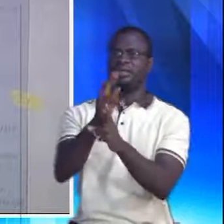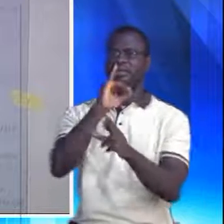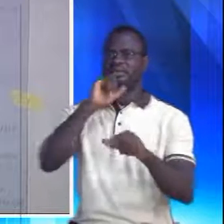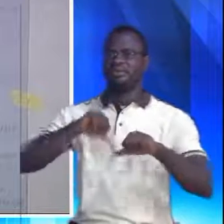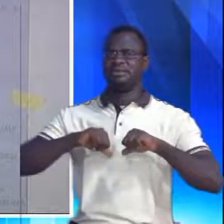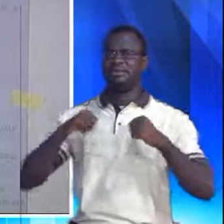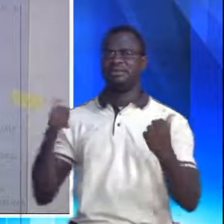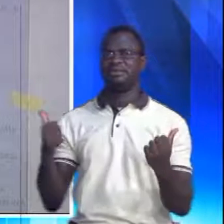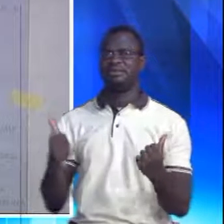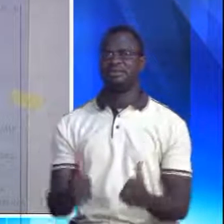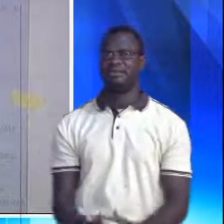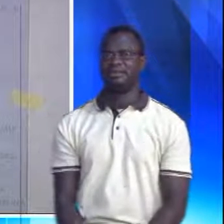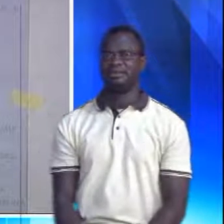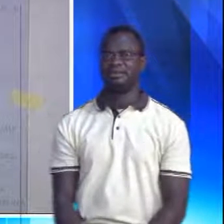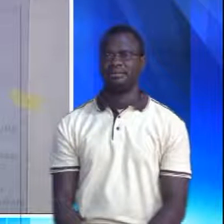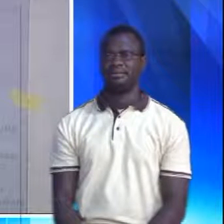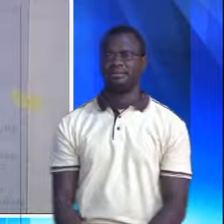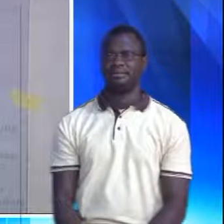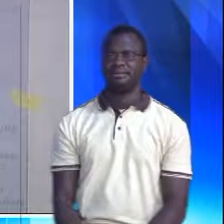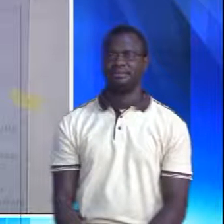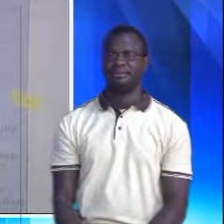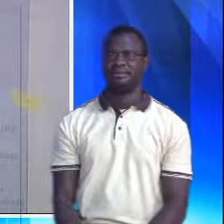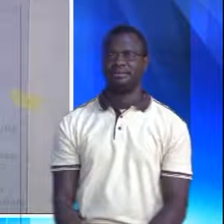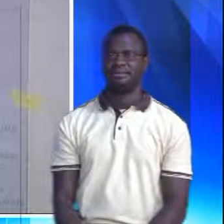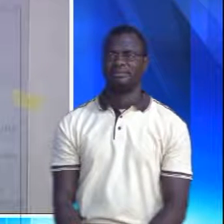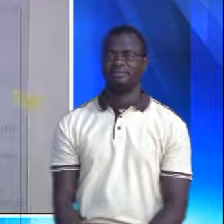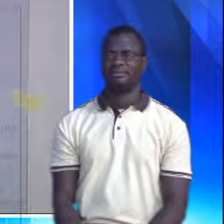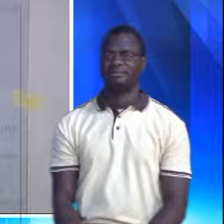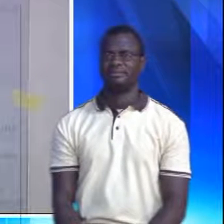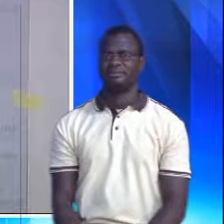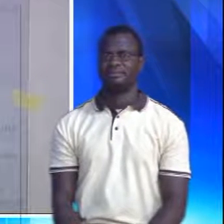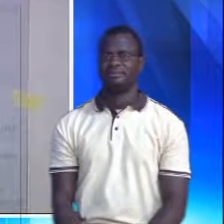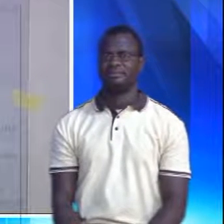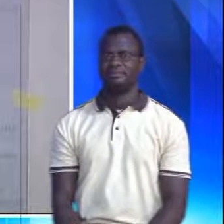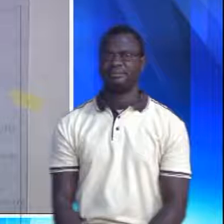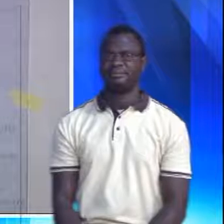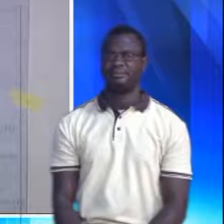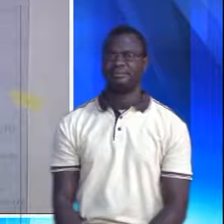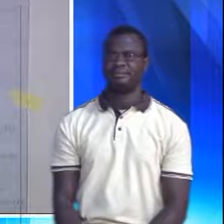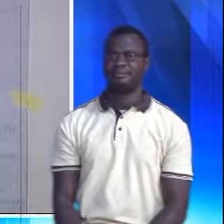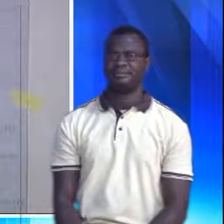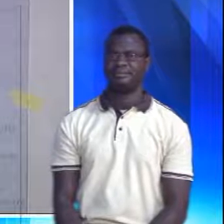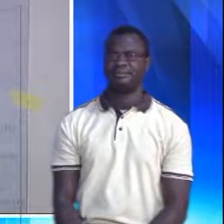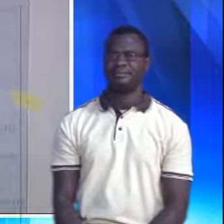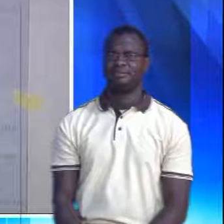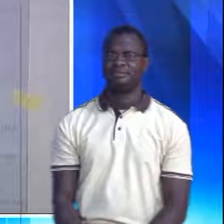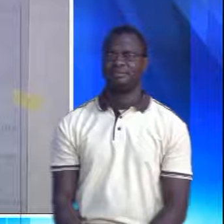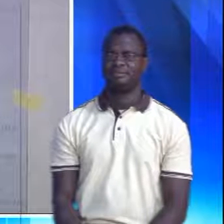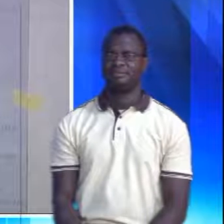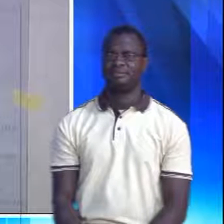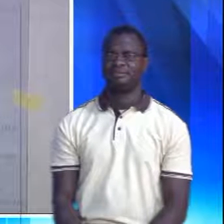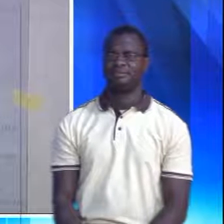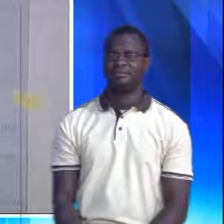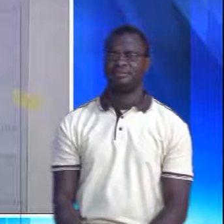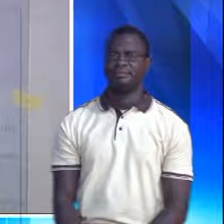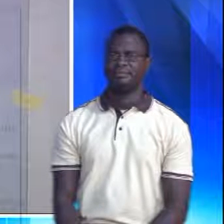freedom of going to school to acquire education. We have to stay at home to save life and to make sure